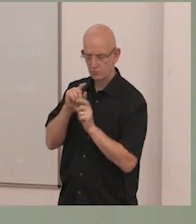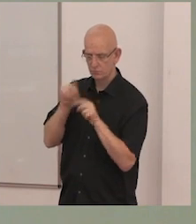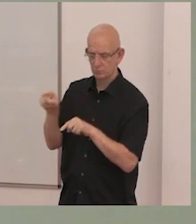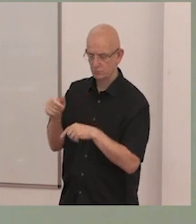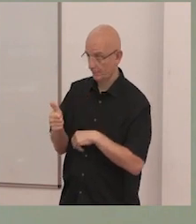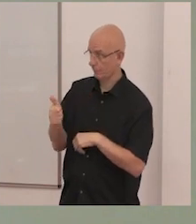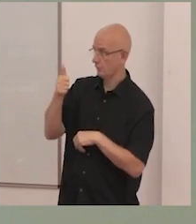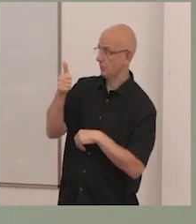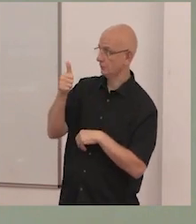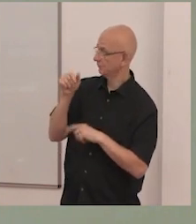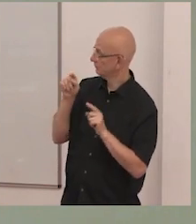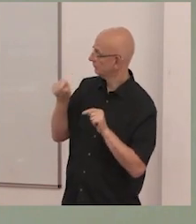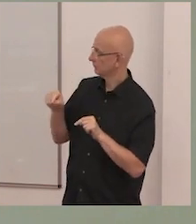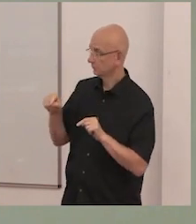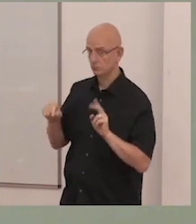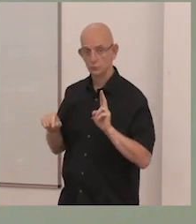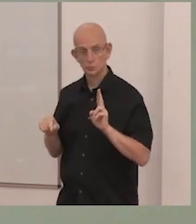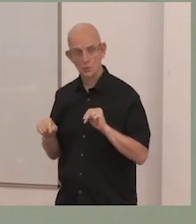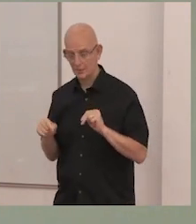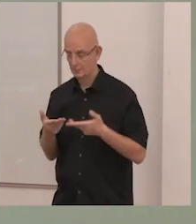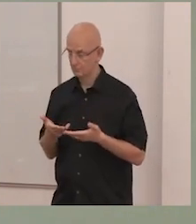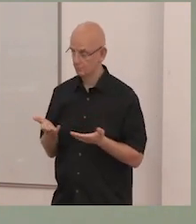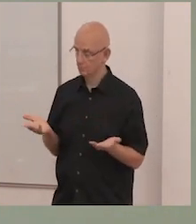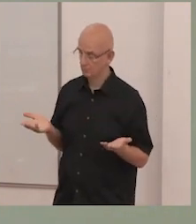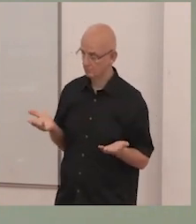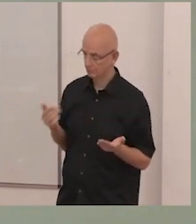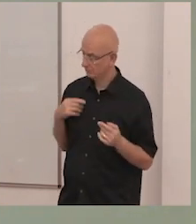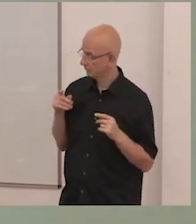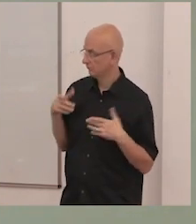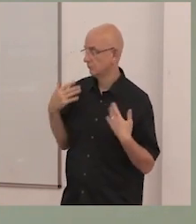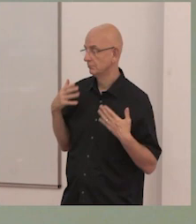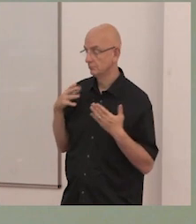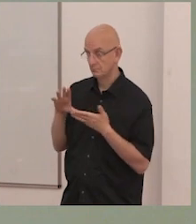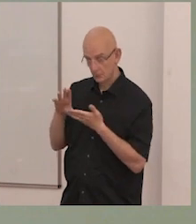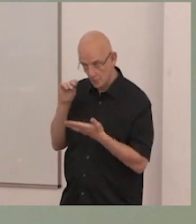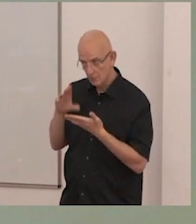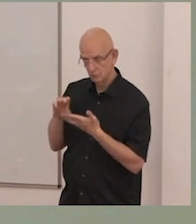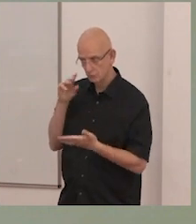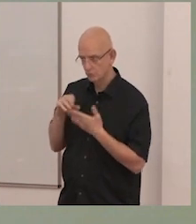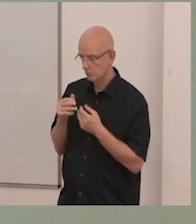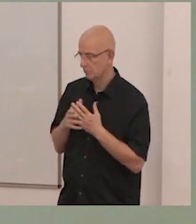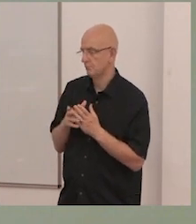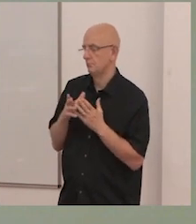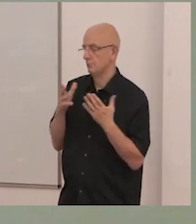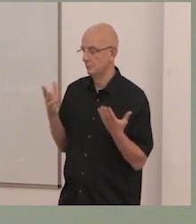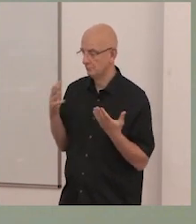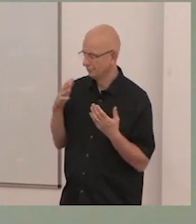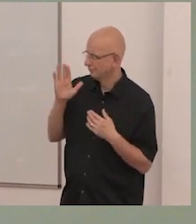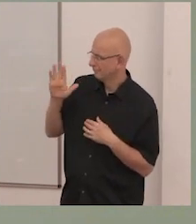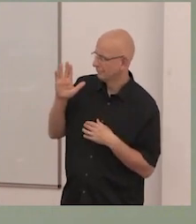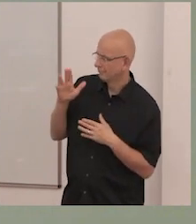know UN language, I did not know abbreviations, and yes, then it's